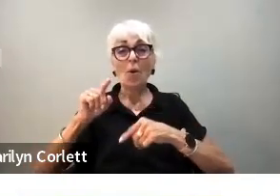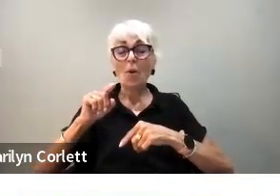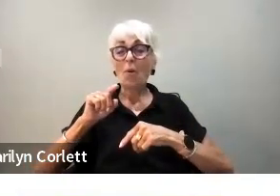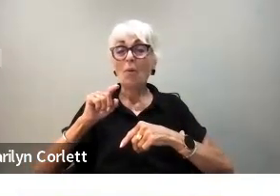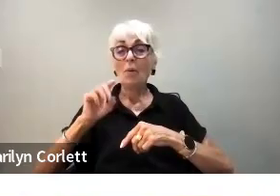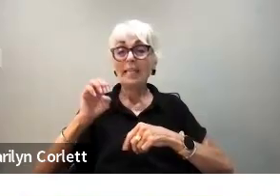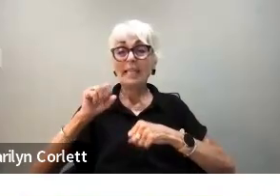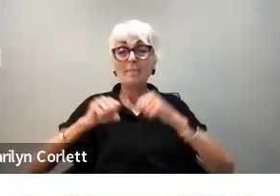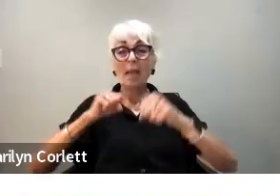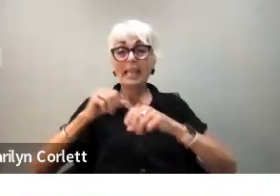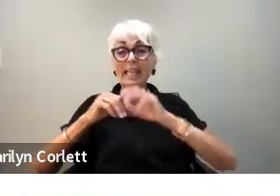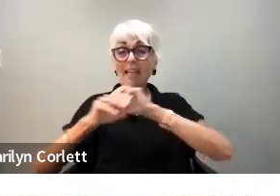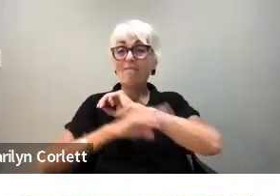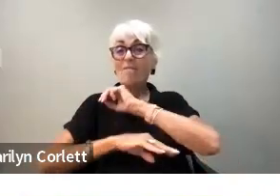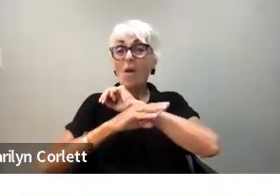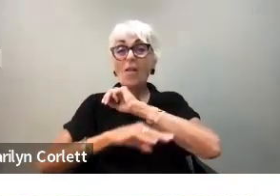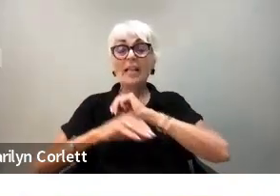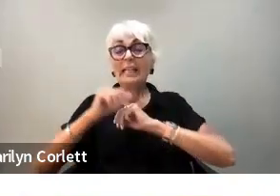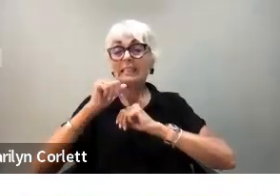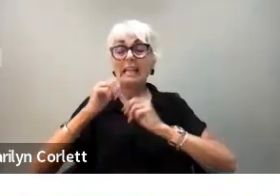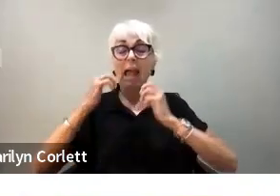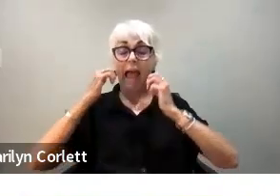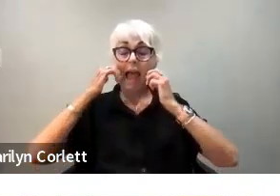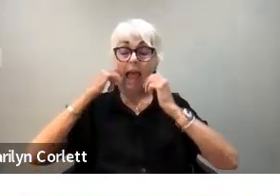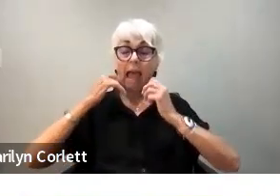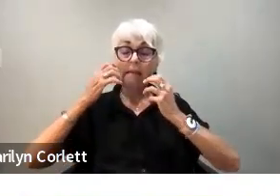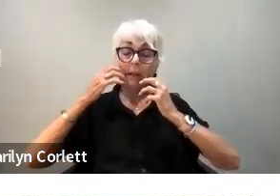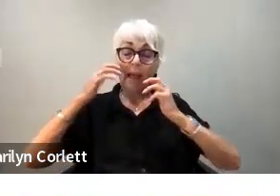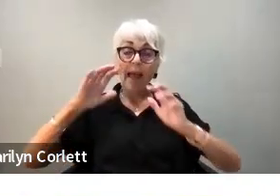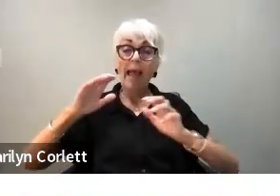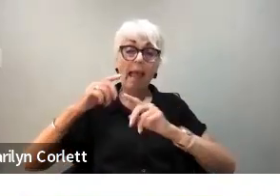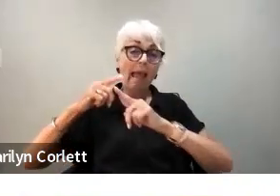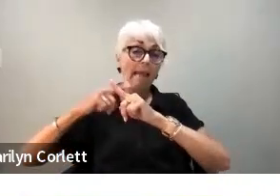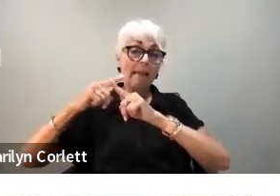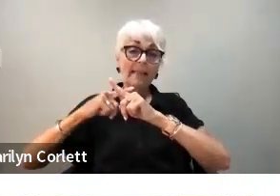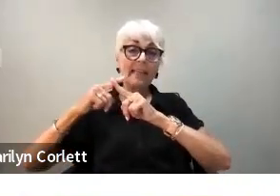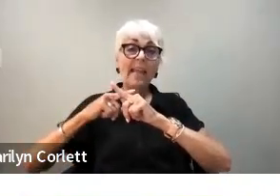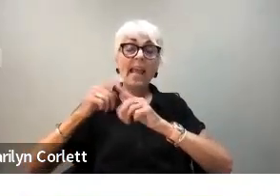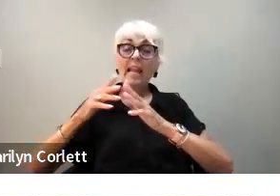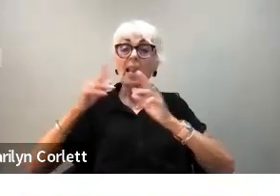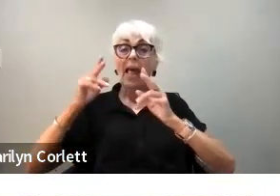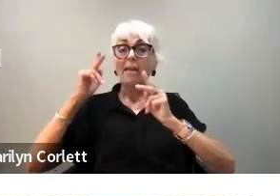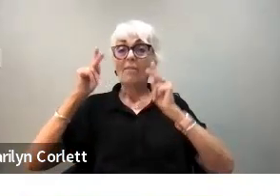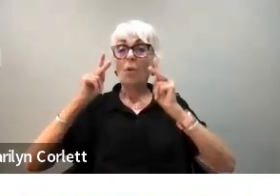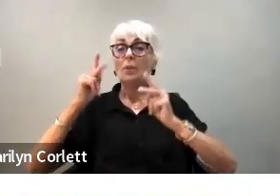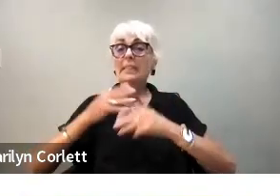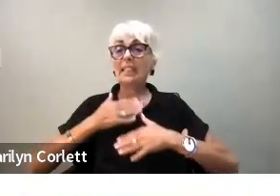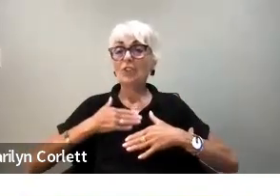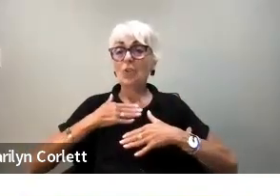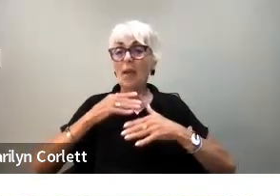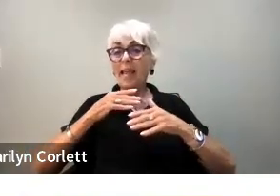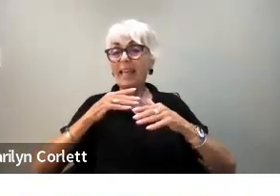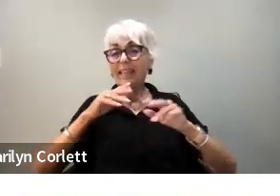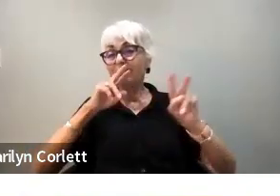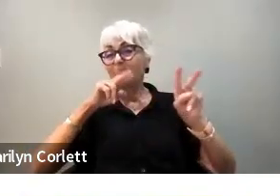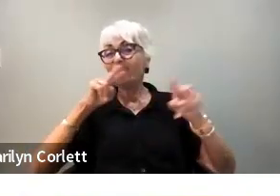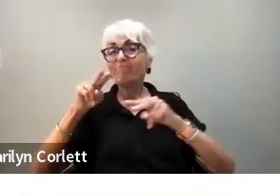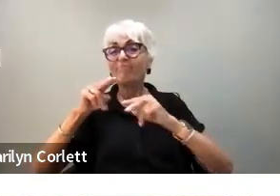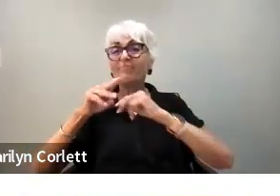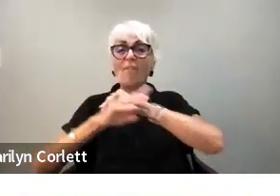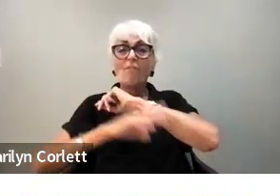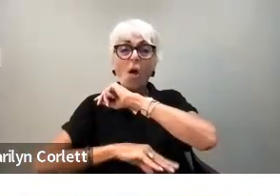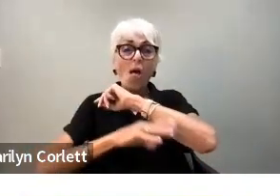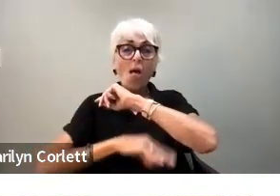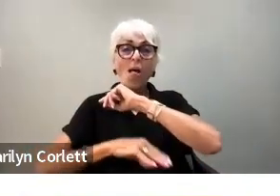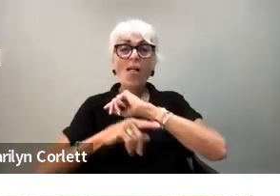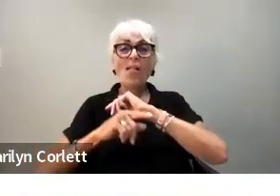out. Um, and a lot of folks enjoy, checking out the fall colors or going on